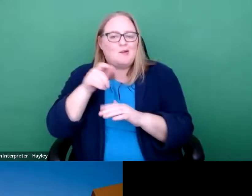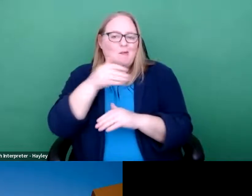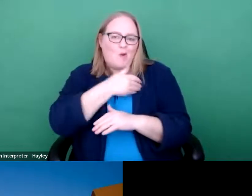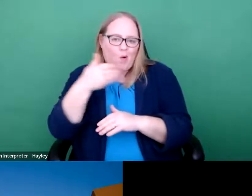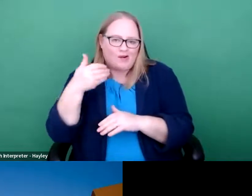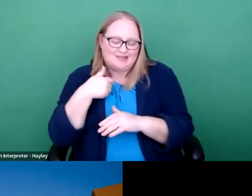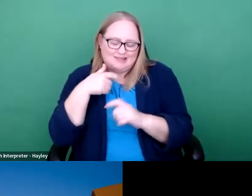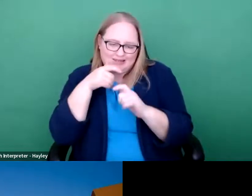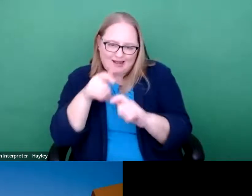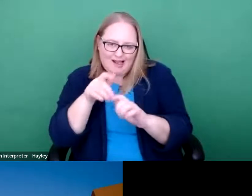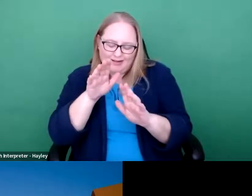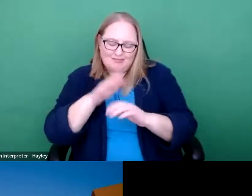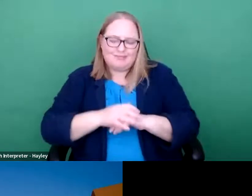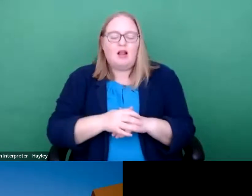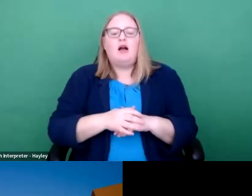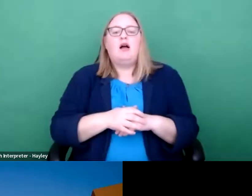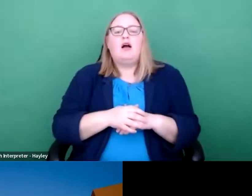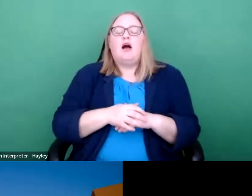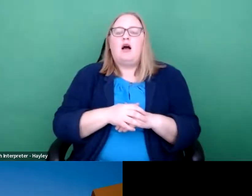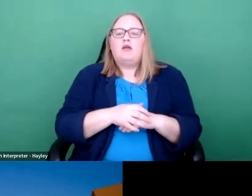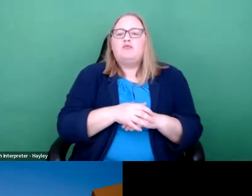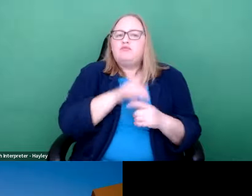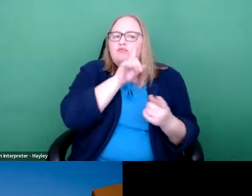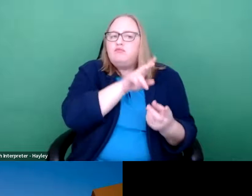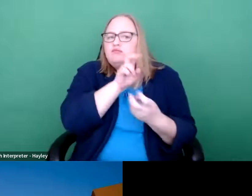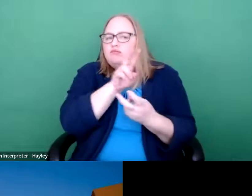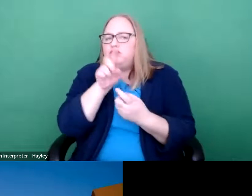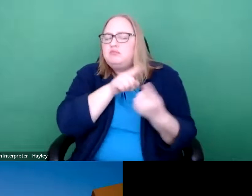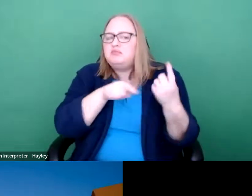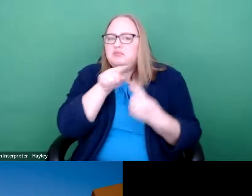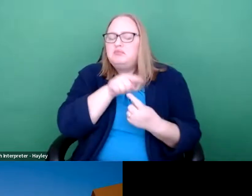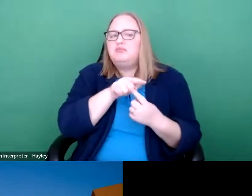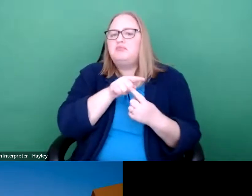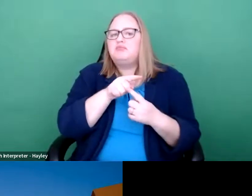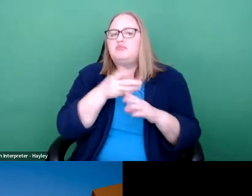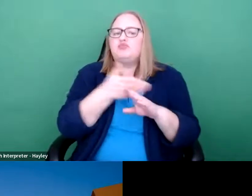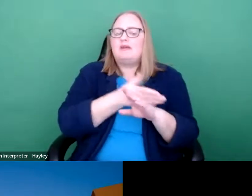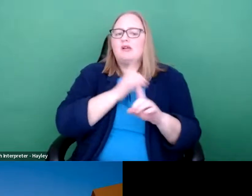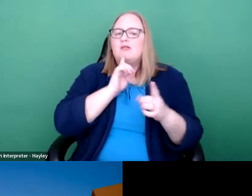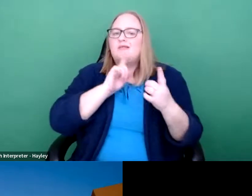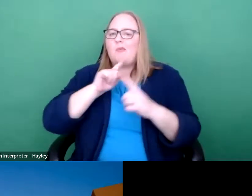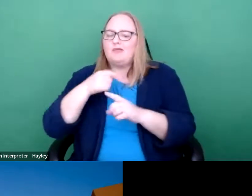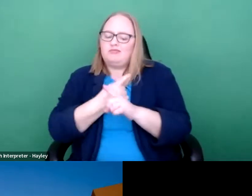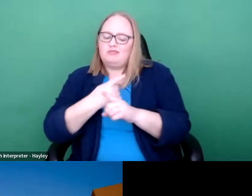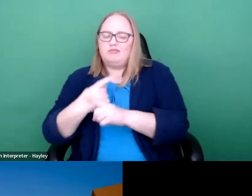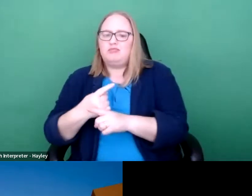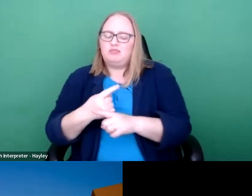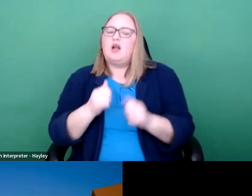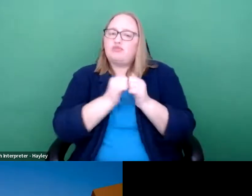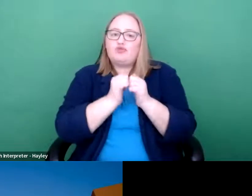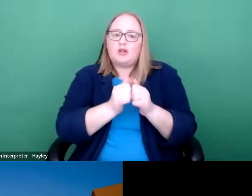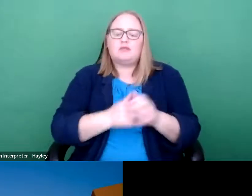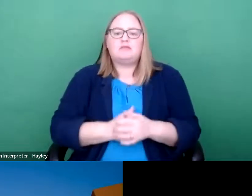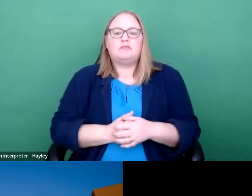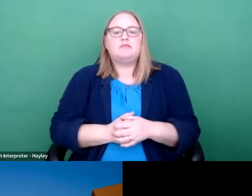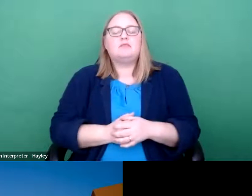really appreciated the insights from the previous commenters. And also, of course, I